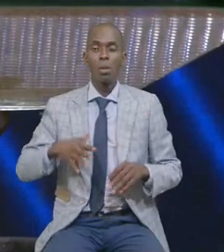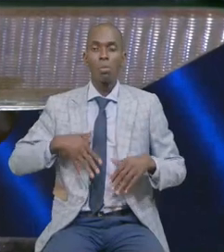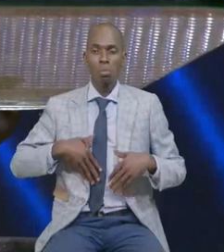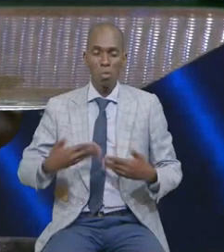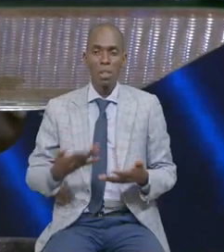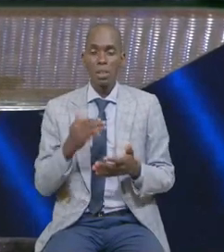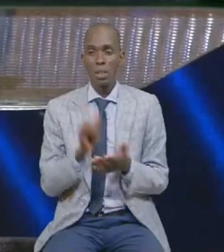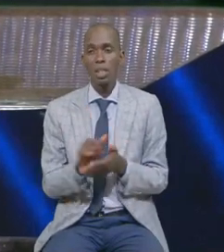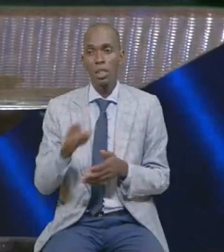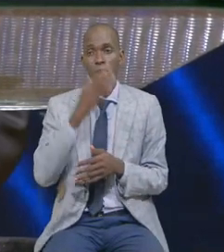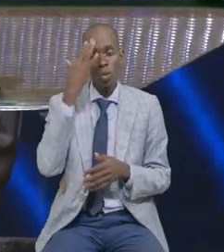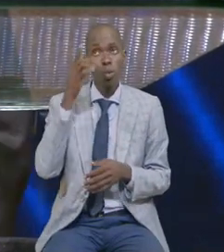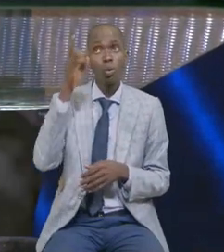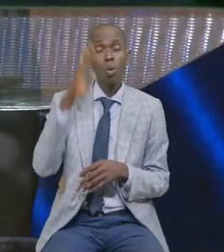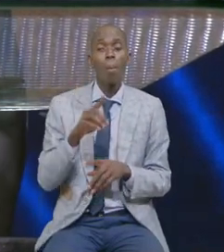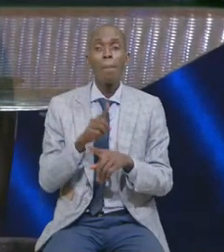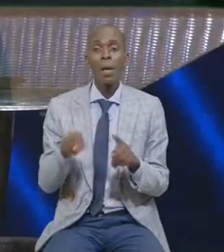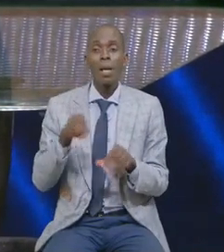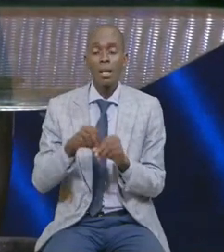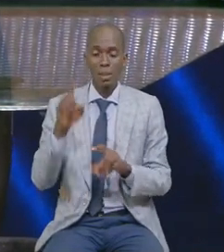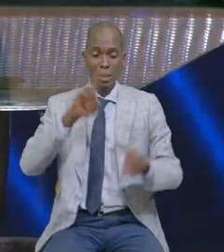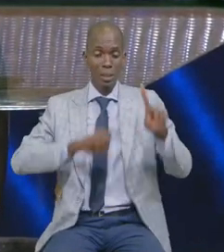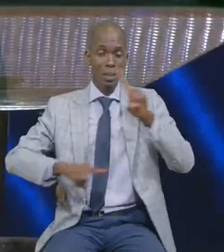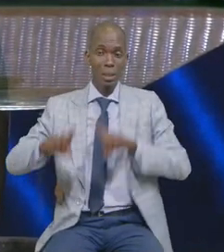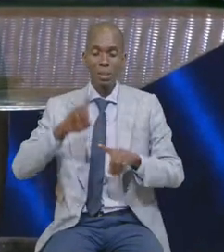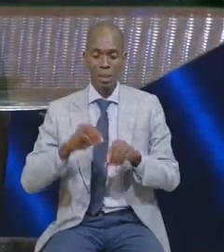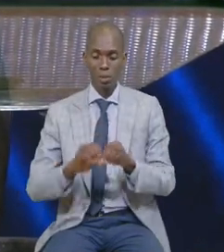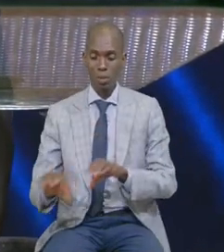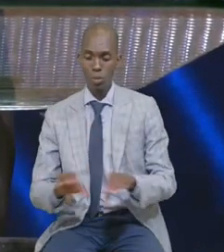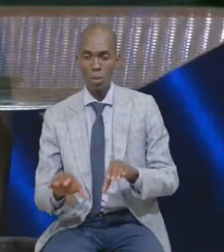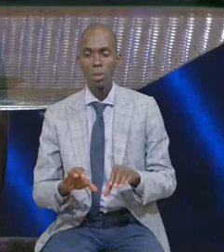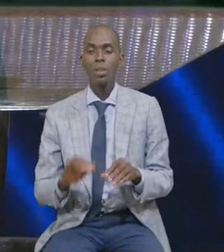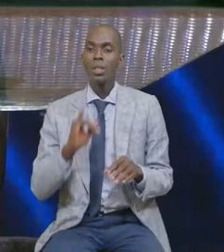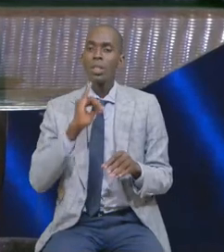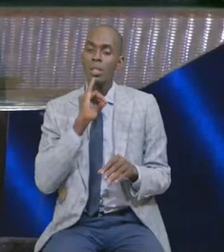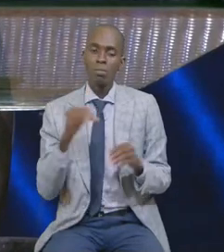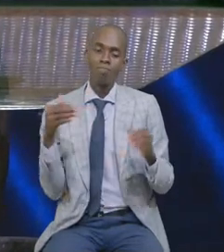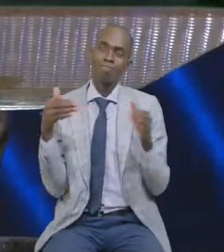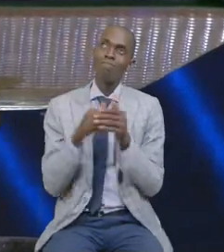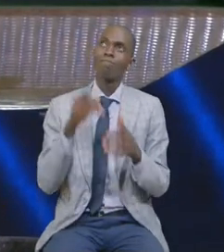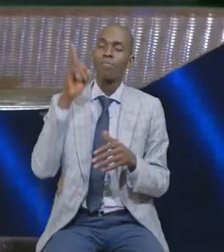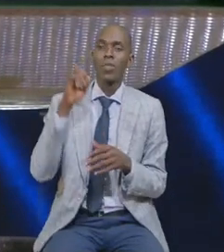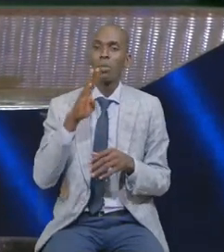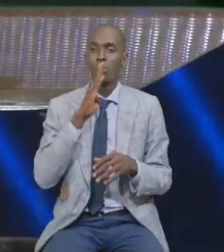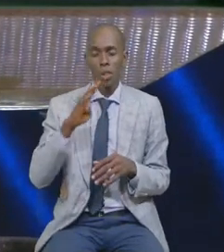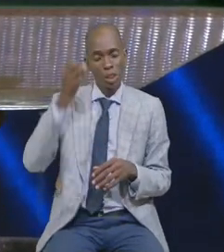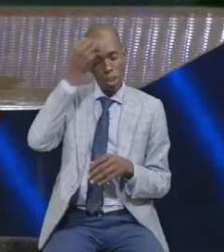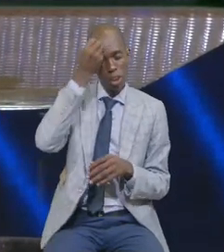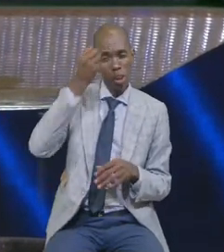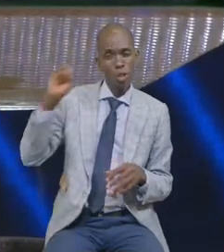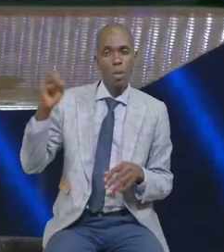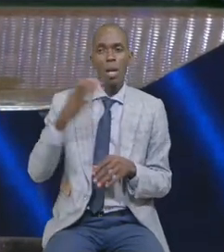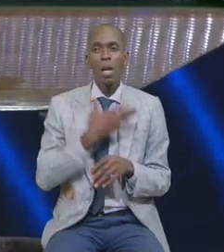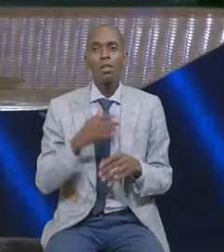in works they deny him, being abominable and disobedient. And unto